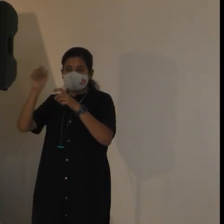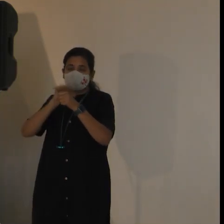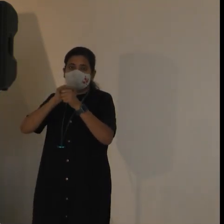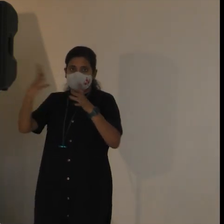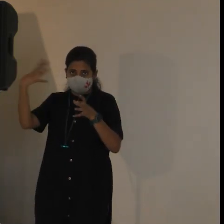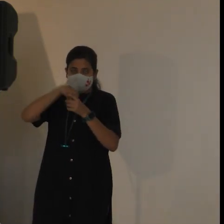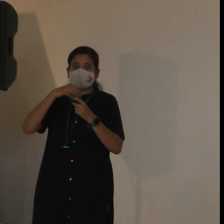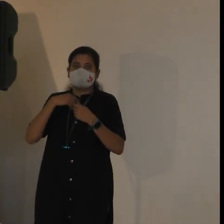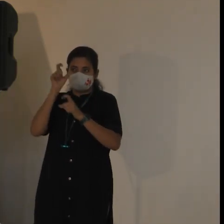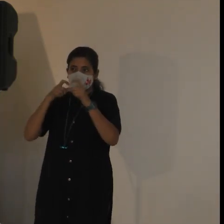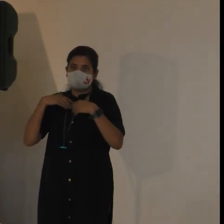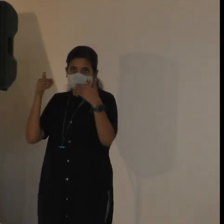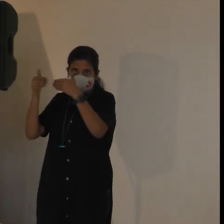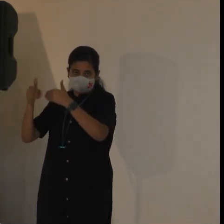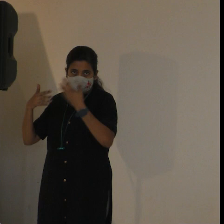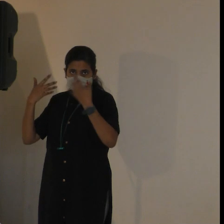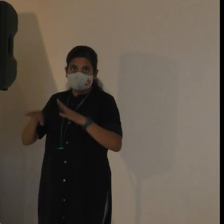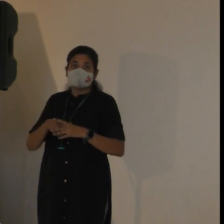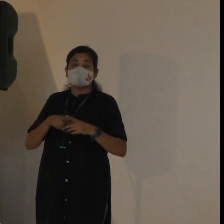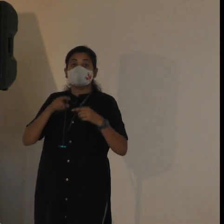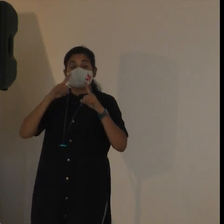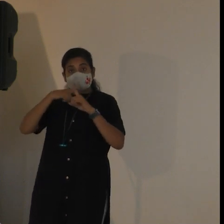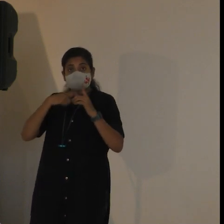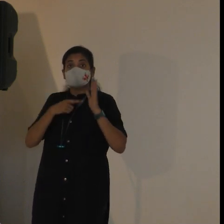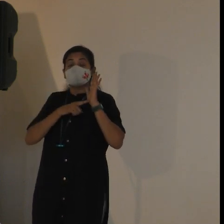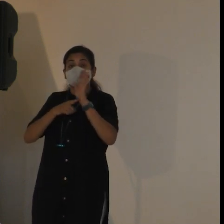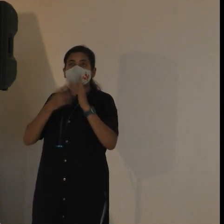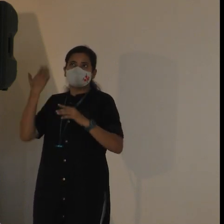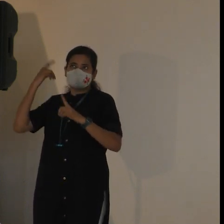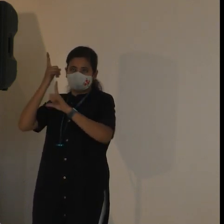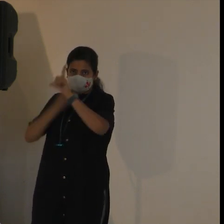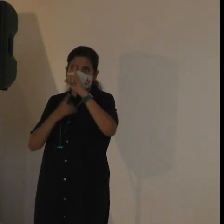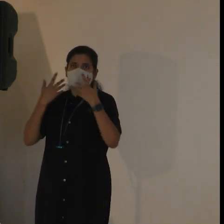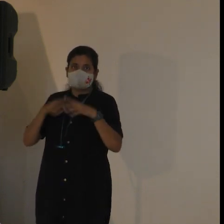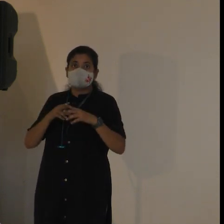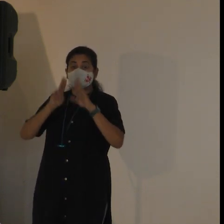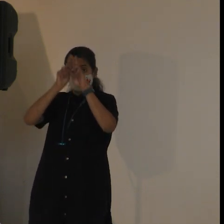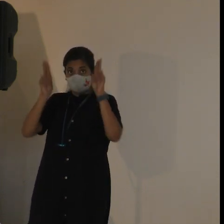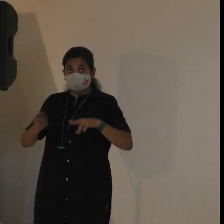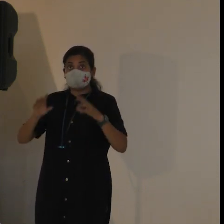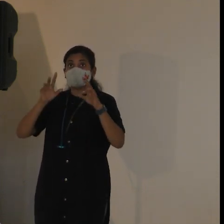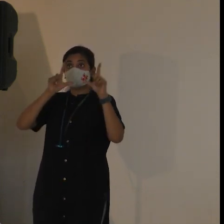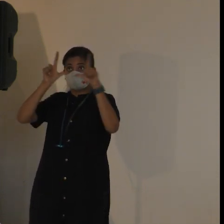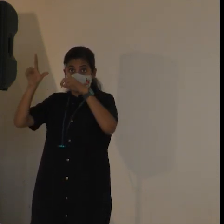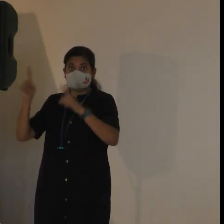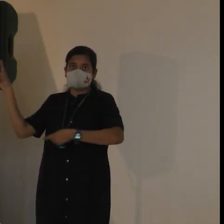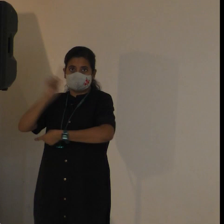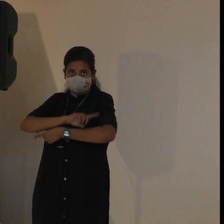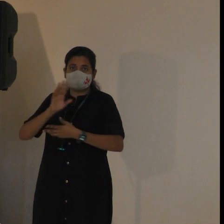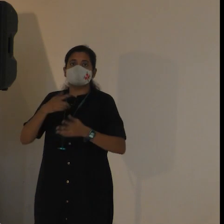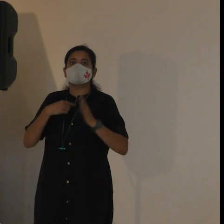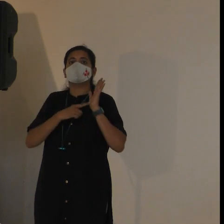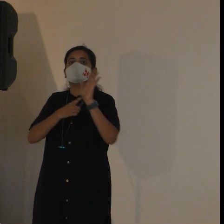museum. So as a highlight, last year for International Museum Day, we